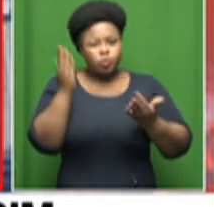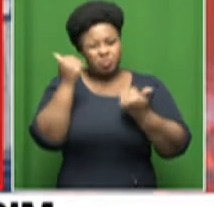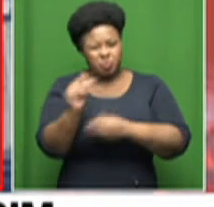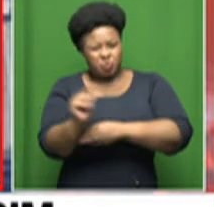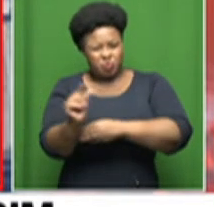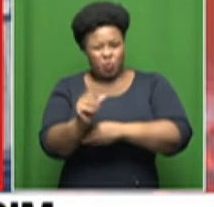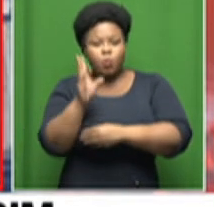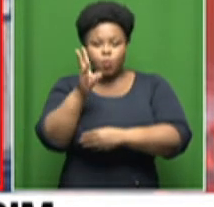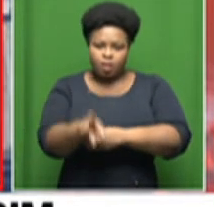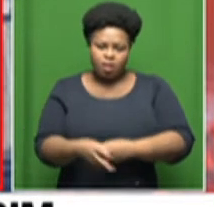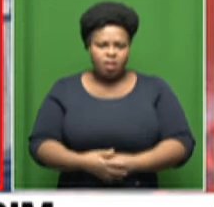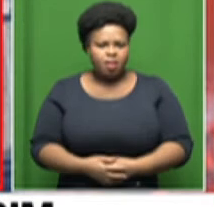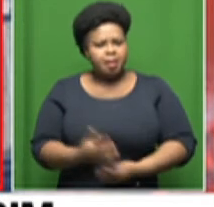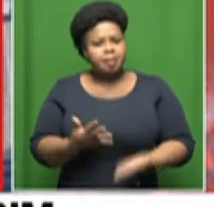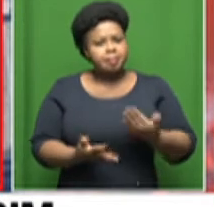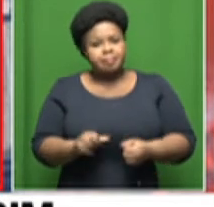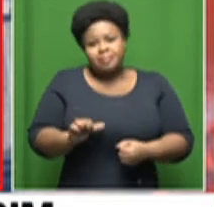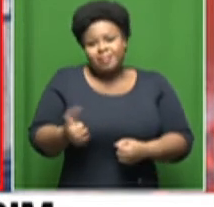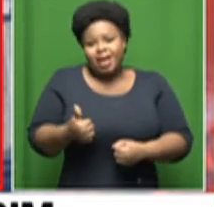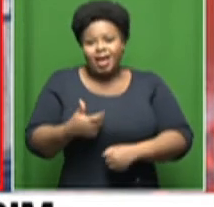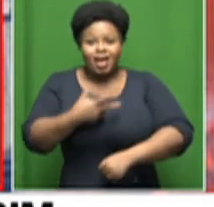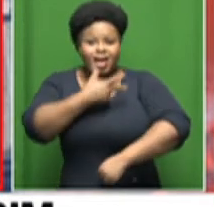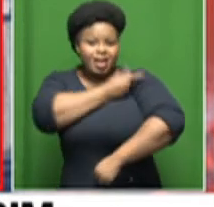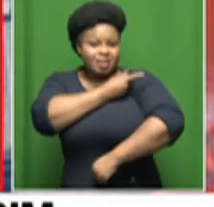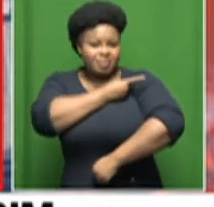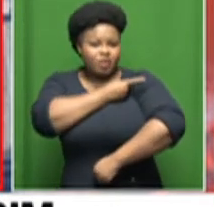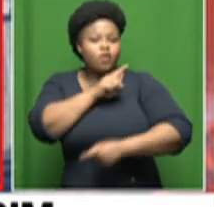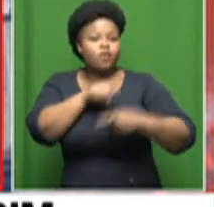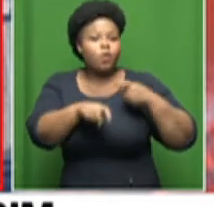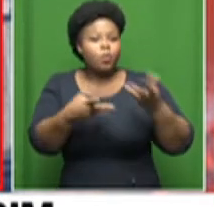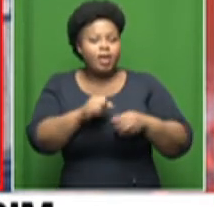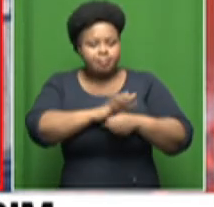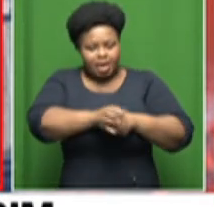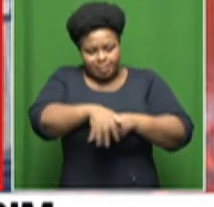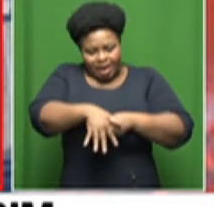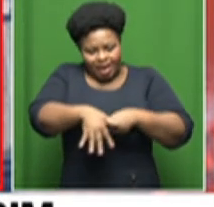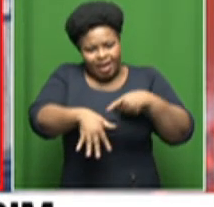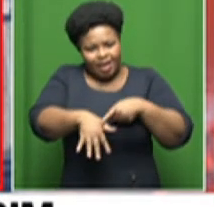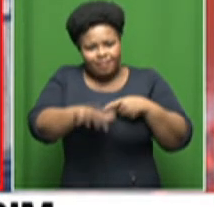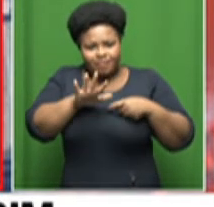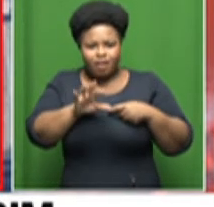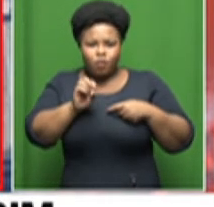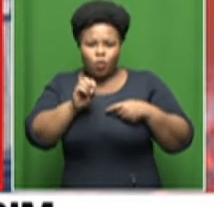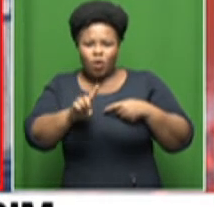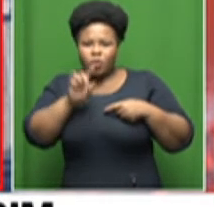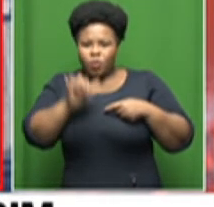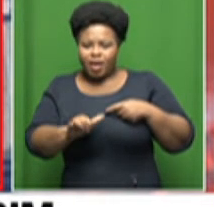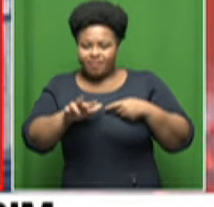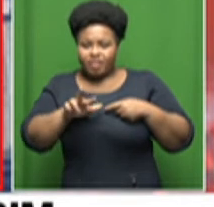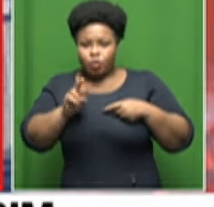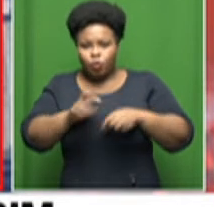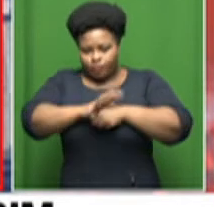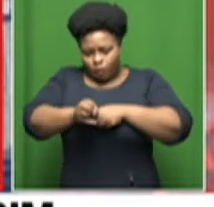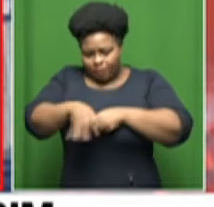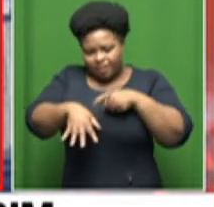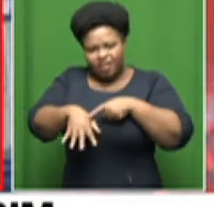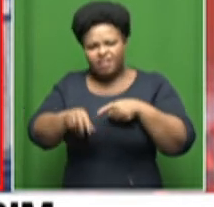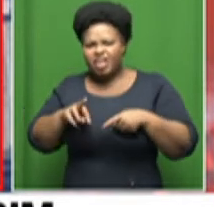soon, that the next set of vaccines will be made from the 501Y.V2 variant. And so they're likely to also be effective